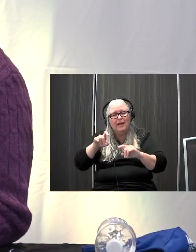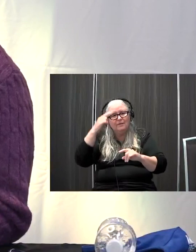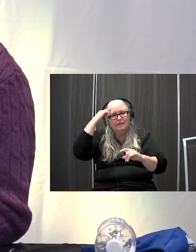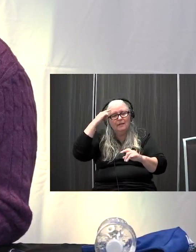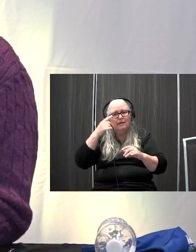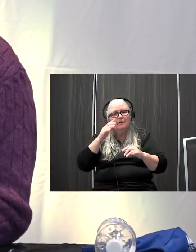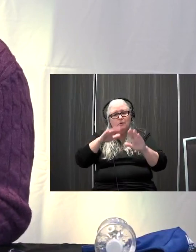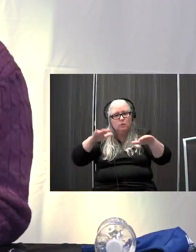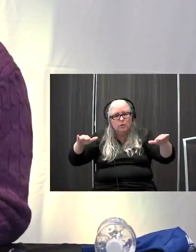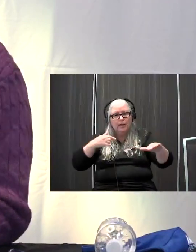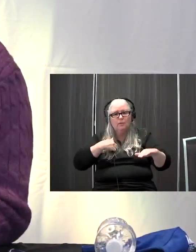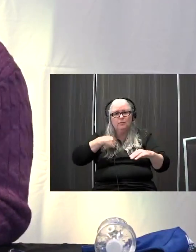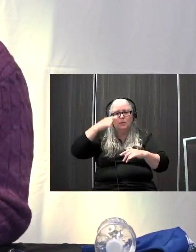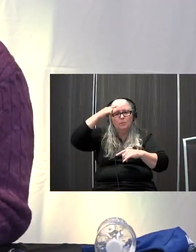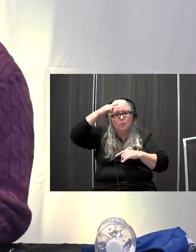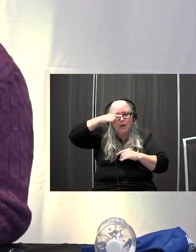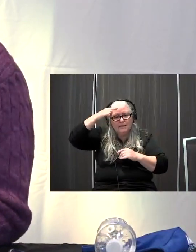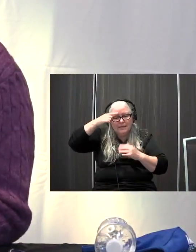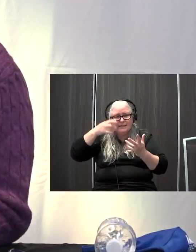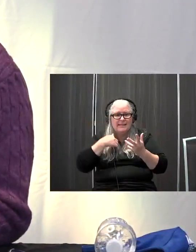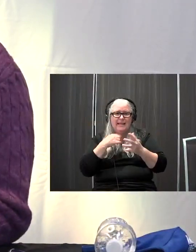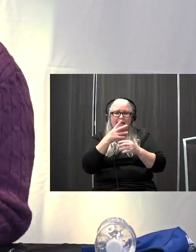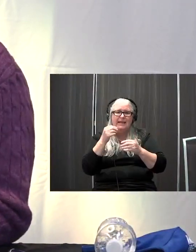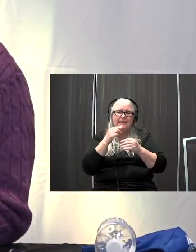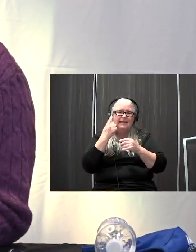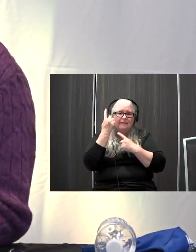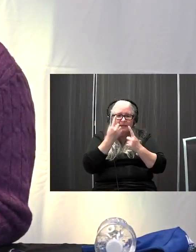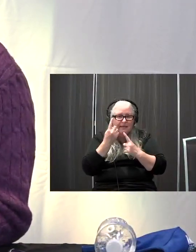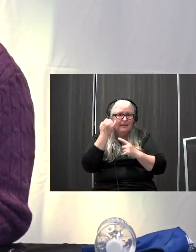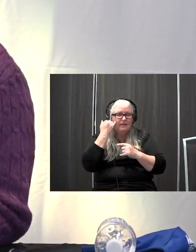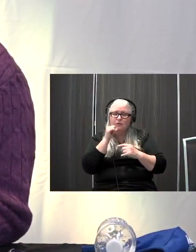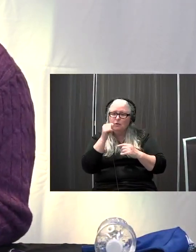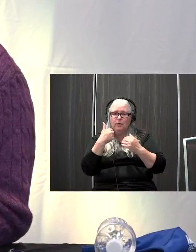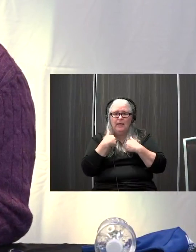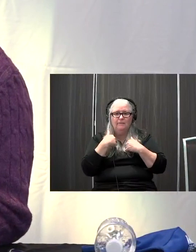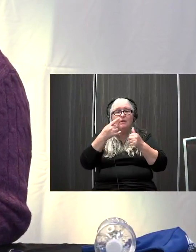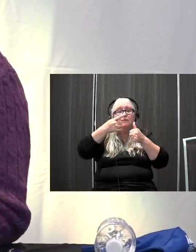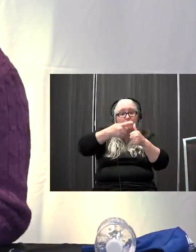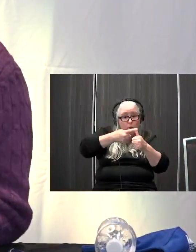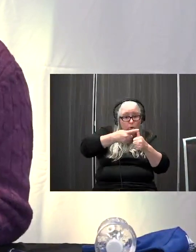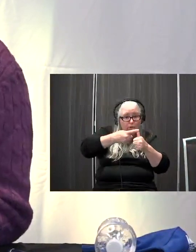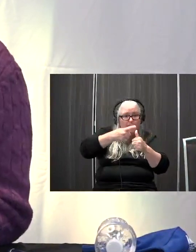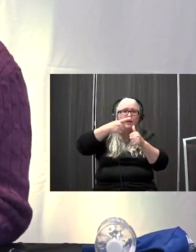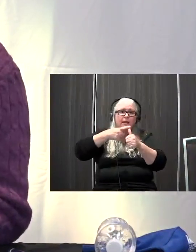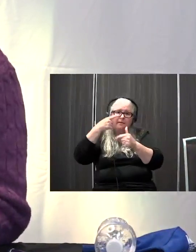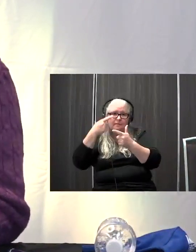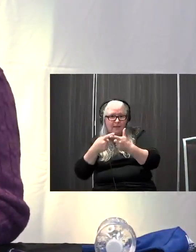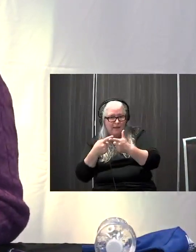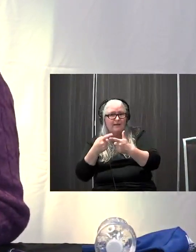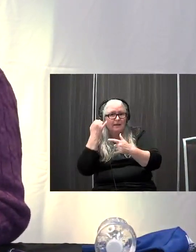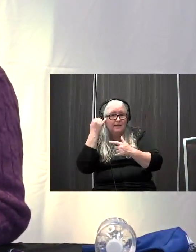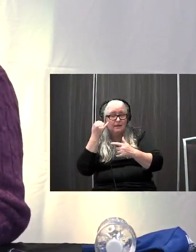great ideas for kids who have those concepts in. If you don't have a first then idea yet, like first we do this, then